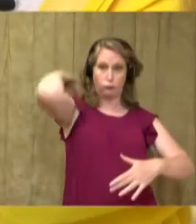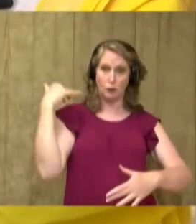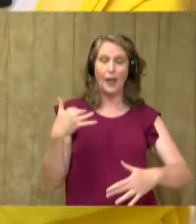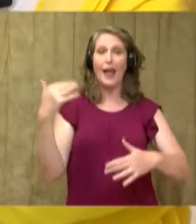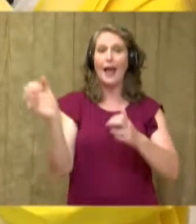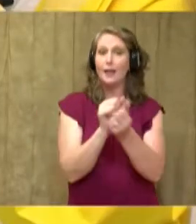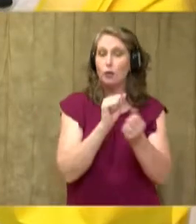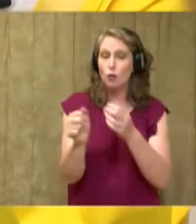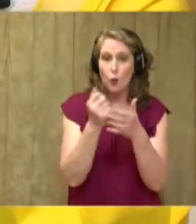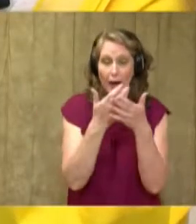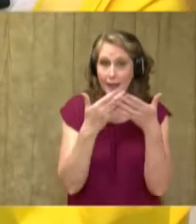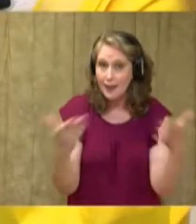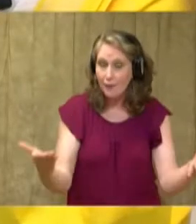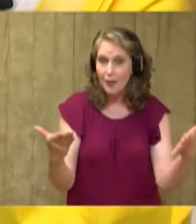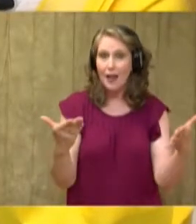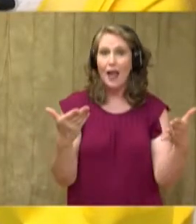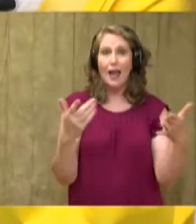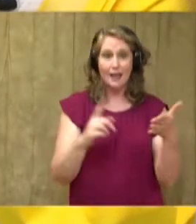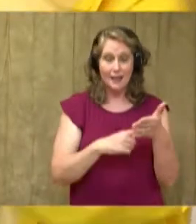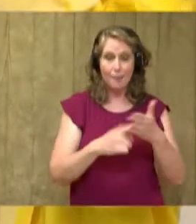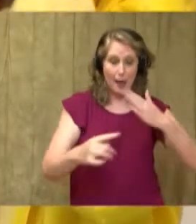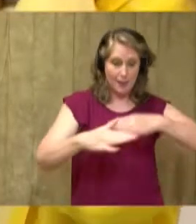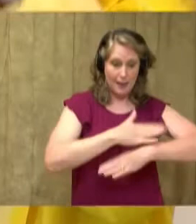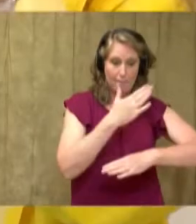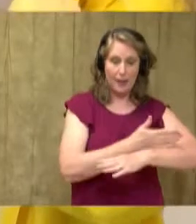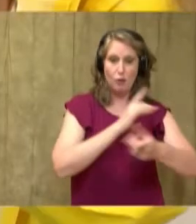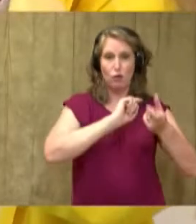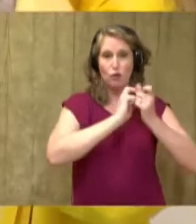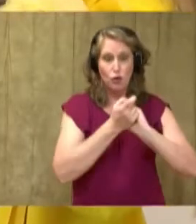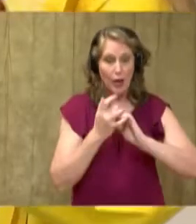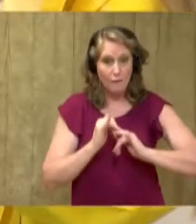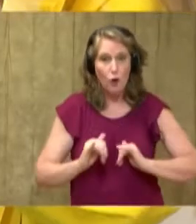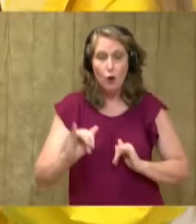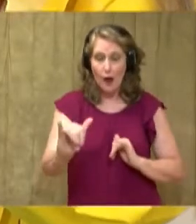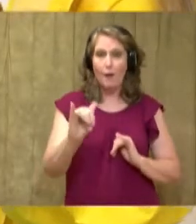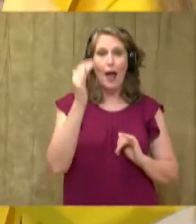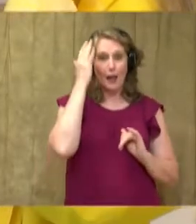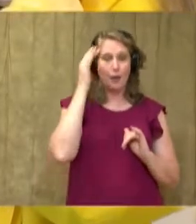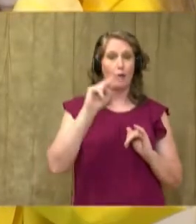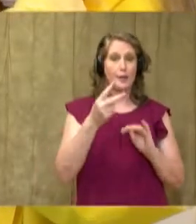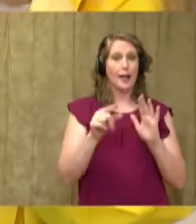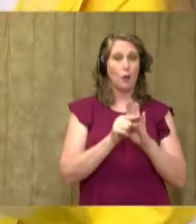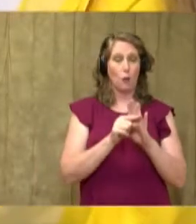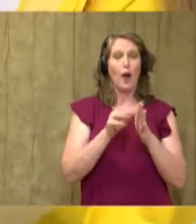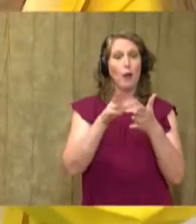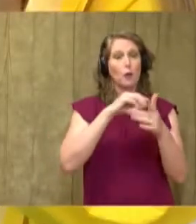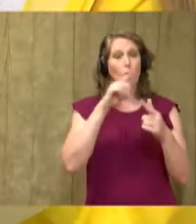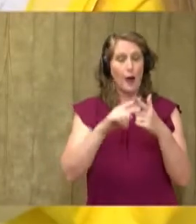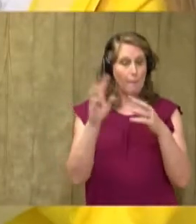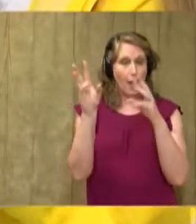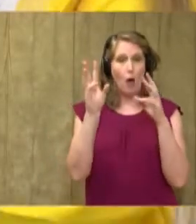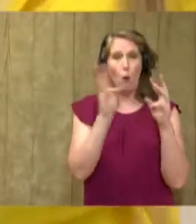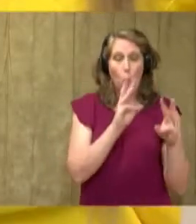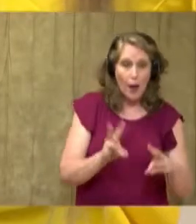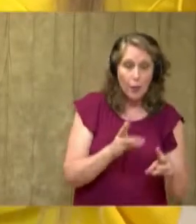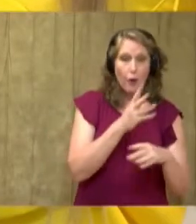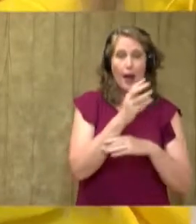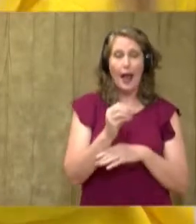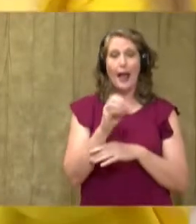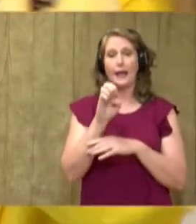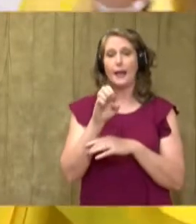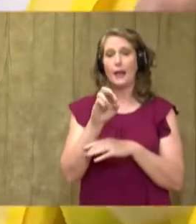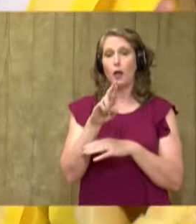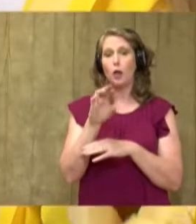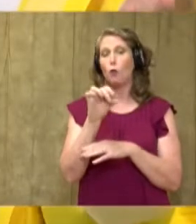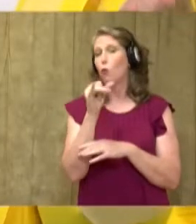occasion, altering the shoreline itself. Now, I know a big thing that we learn in second grade is about weathering and erosion, and